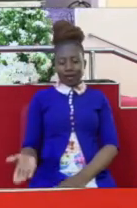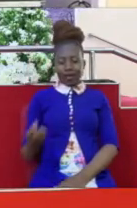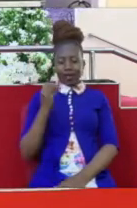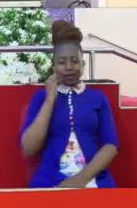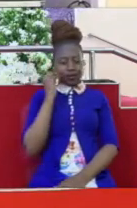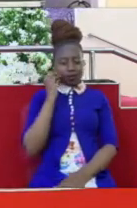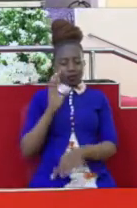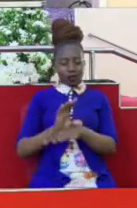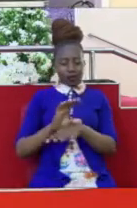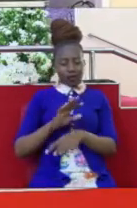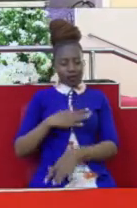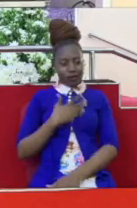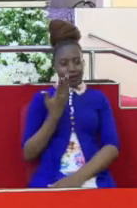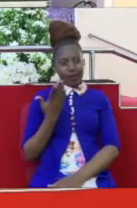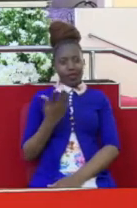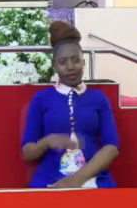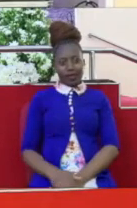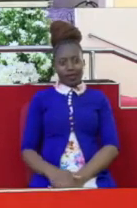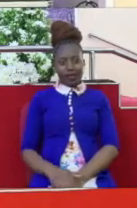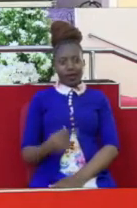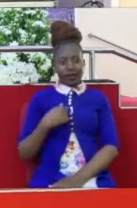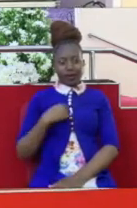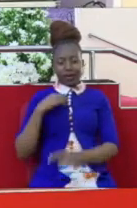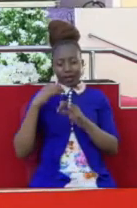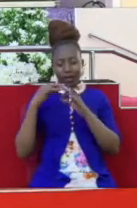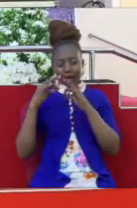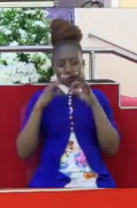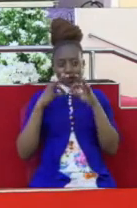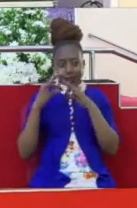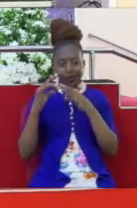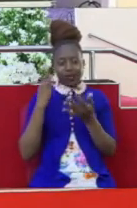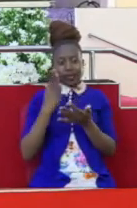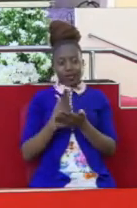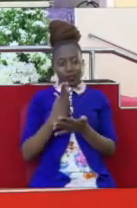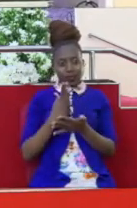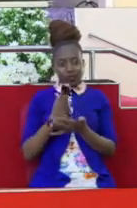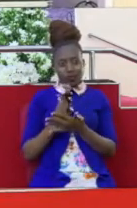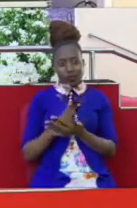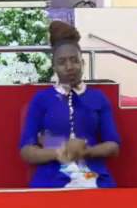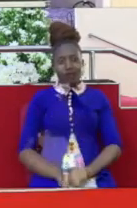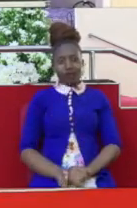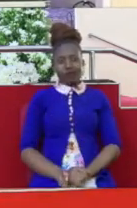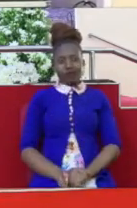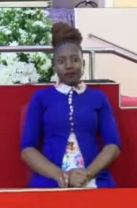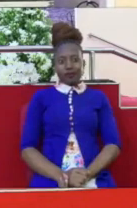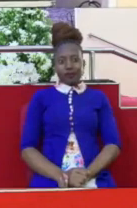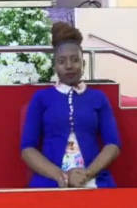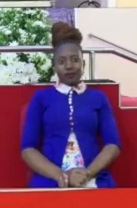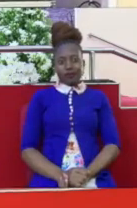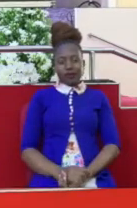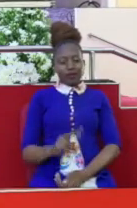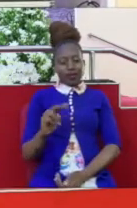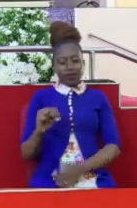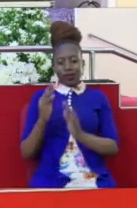nyumbani. I'm talking very plain. Naongea tu kwa ukweli. But it's just us. Lakini ni sisi tu. Nobody's going to tell anyone. Hakuna mtu ataambia